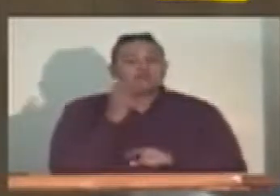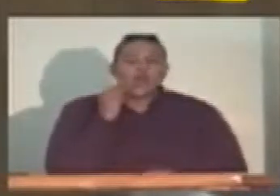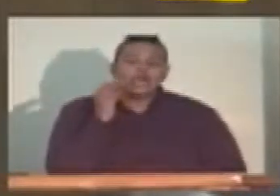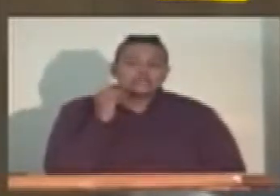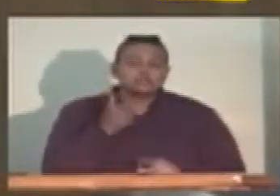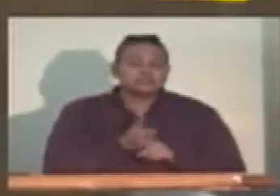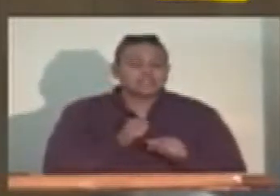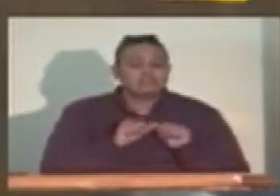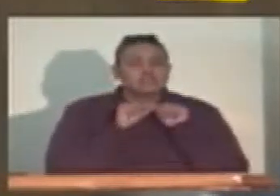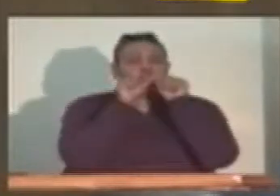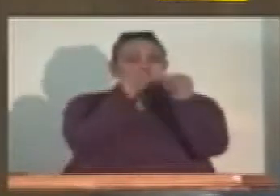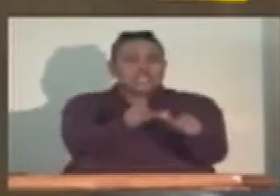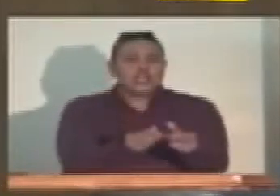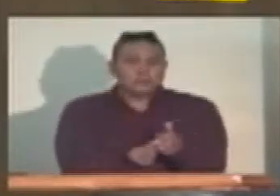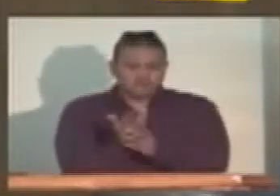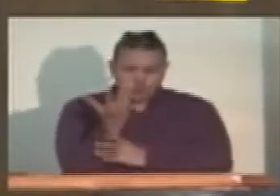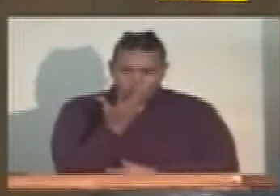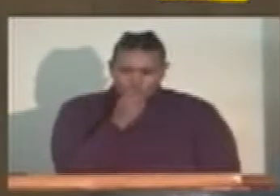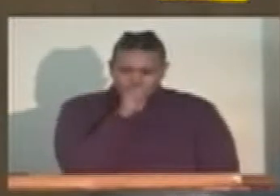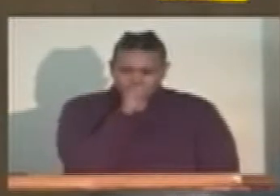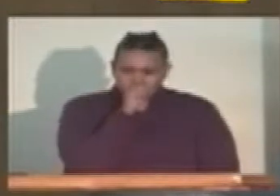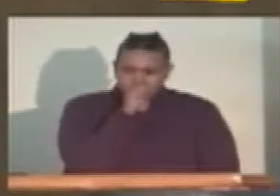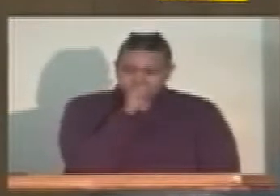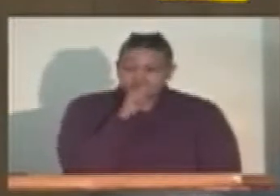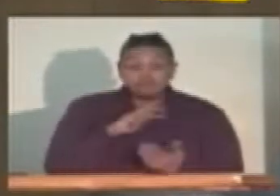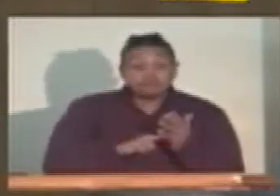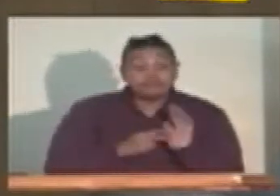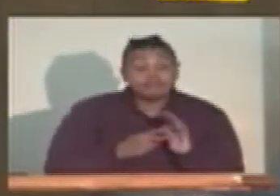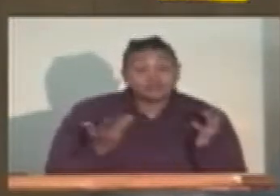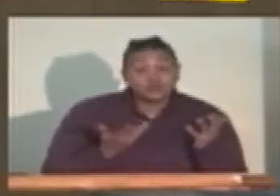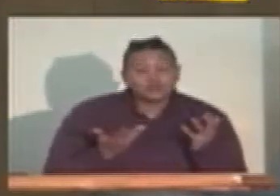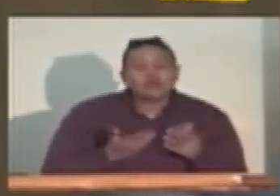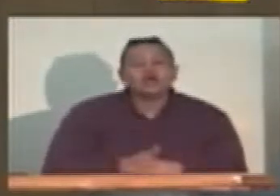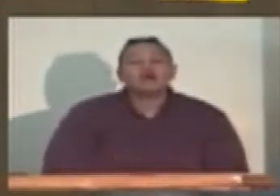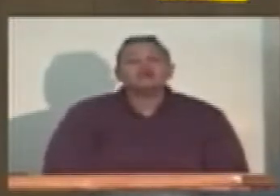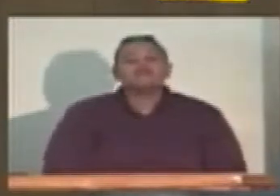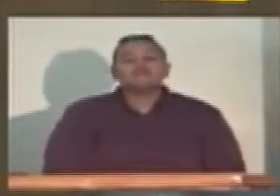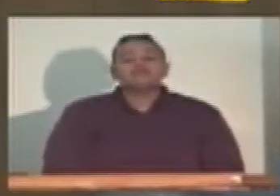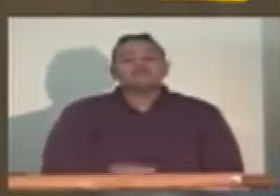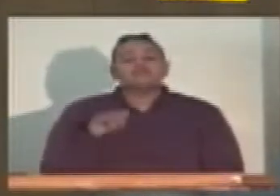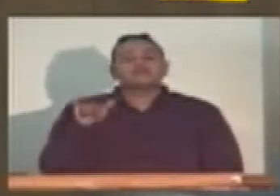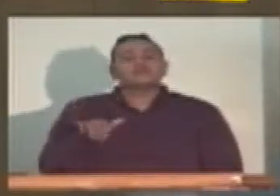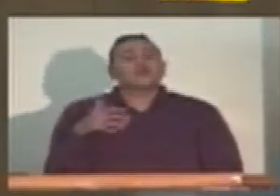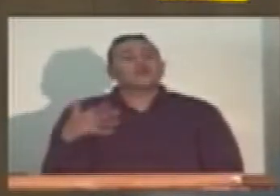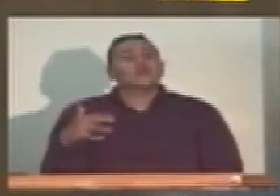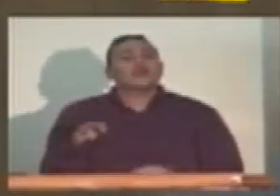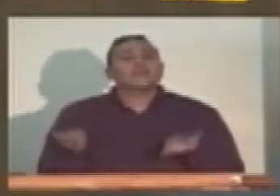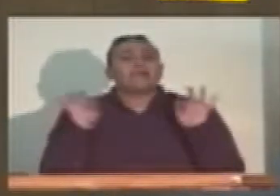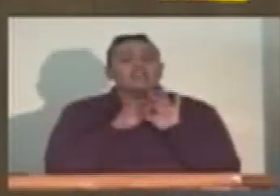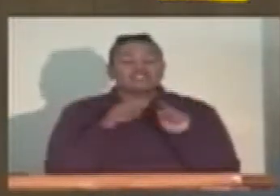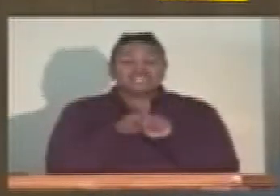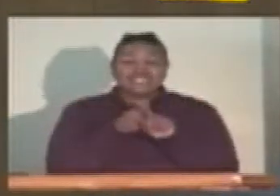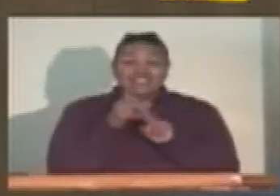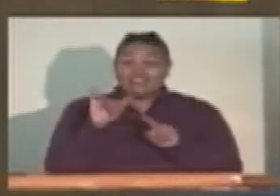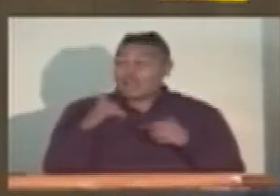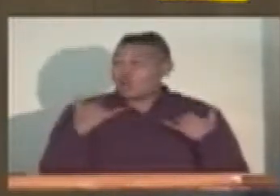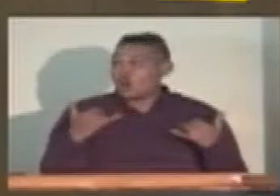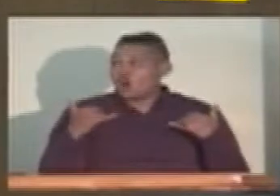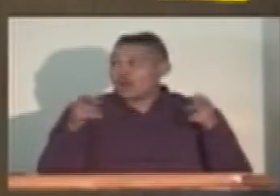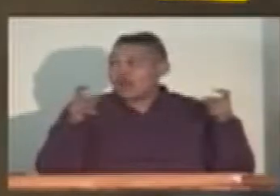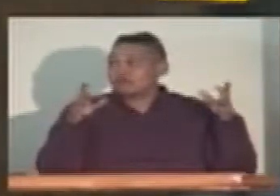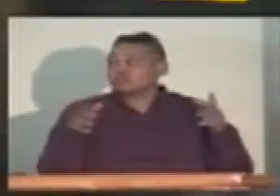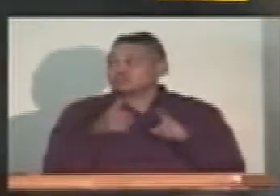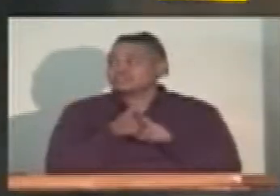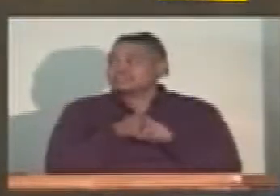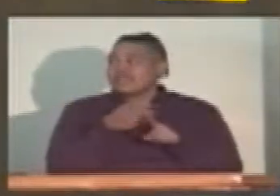experience sustainable growth, and therefore, it remains an imperative that the current